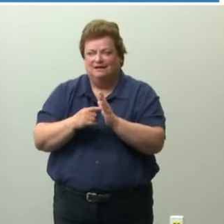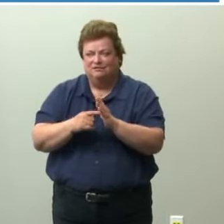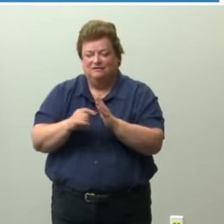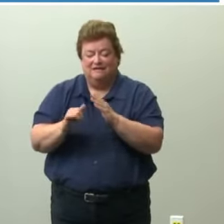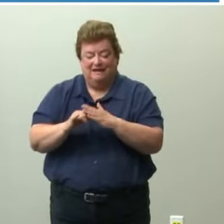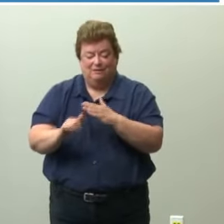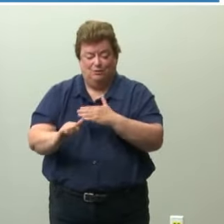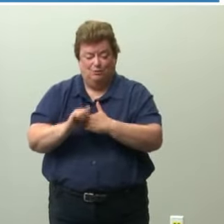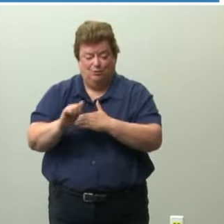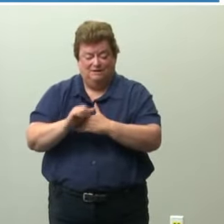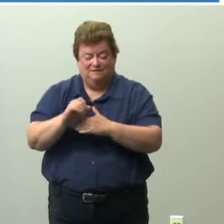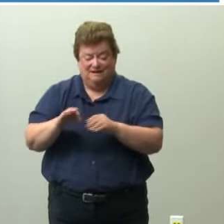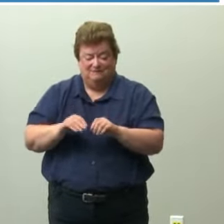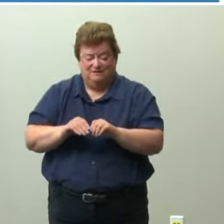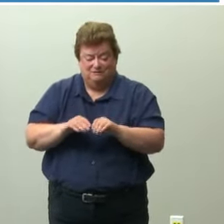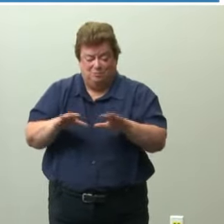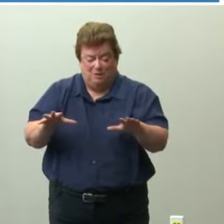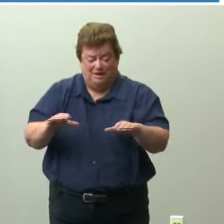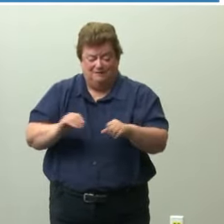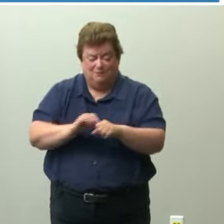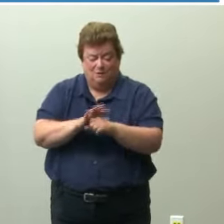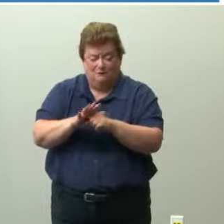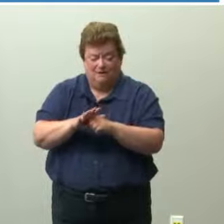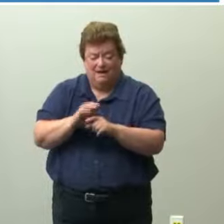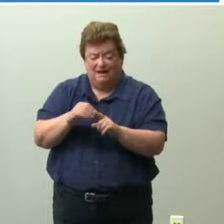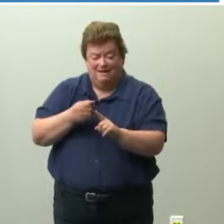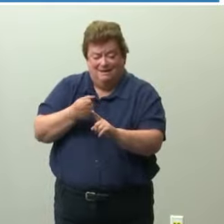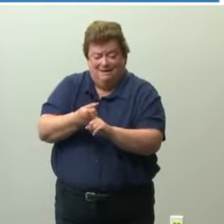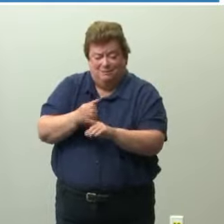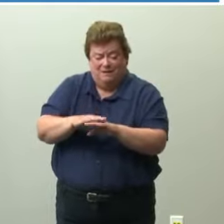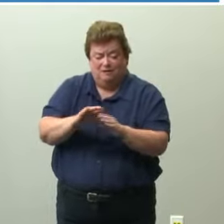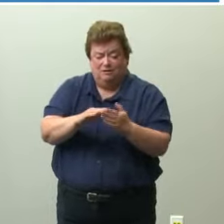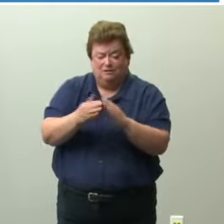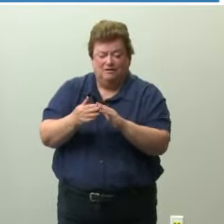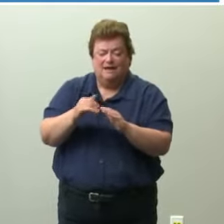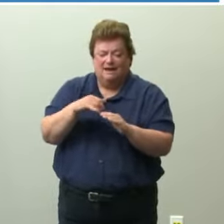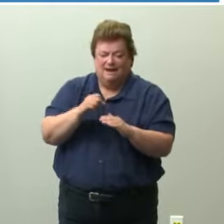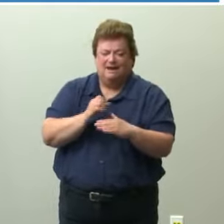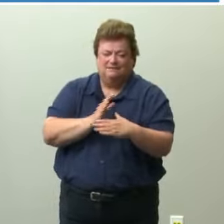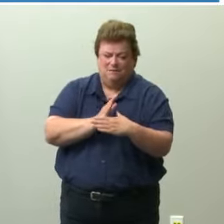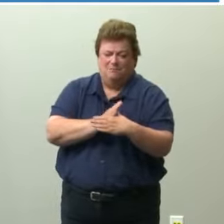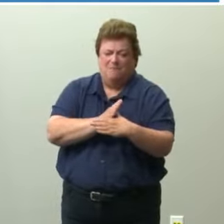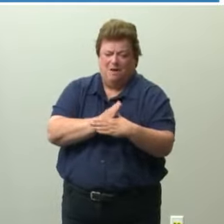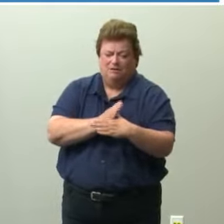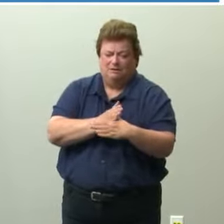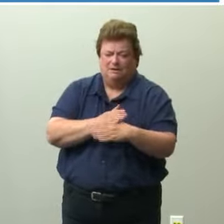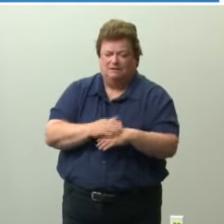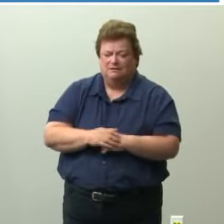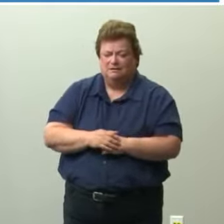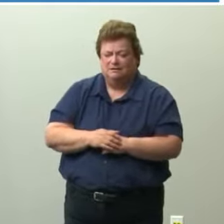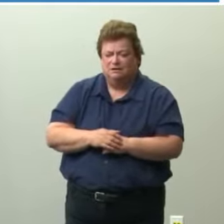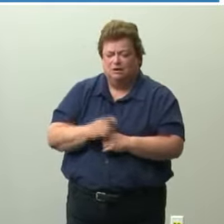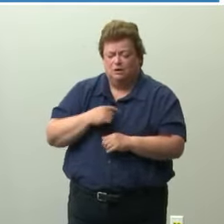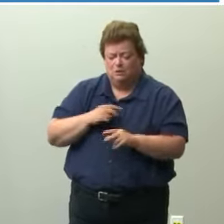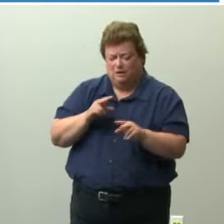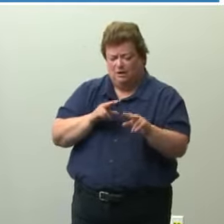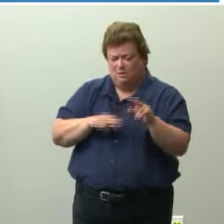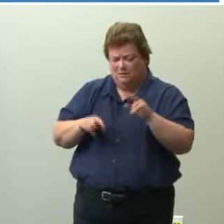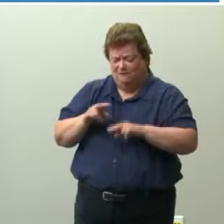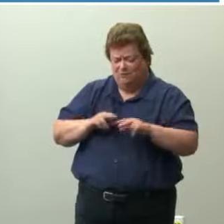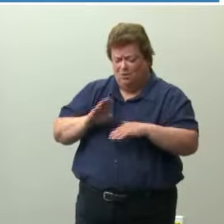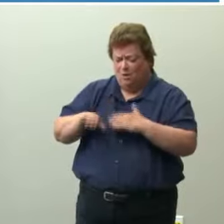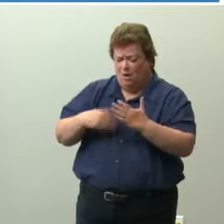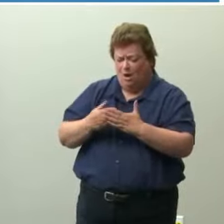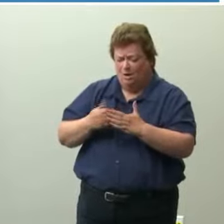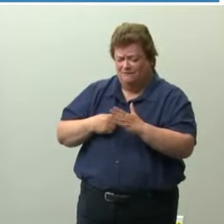of the virus spreading and the impact of our community is really moderate. In reviewing all of our local